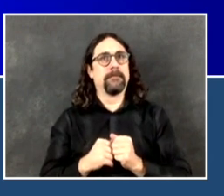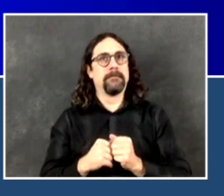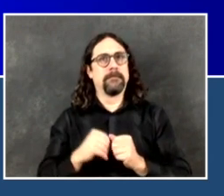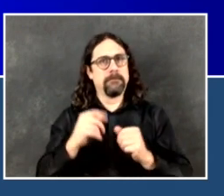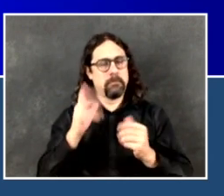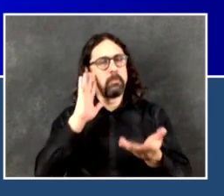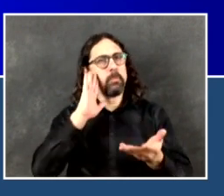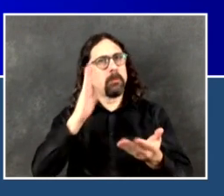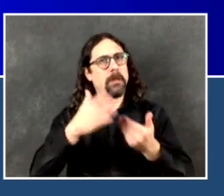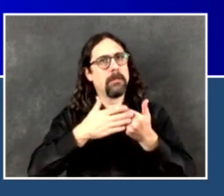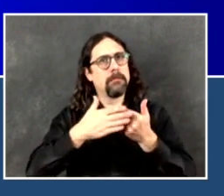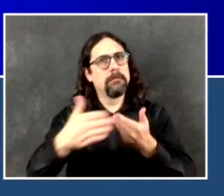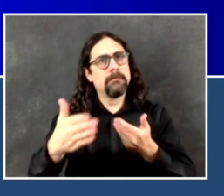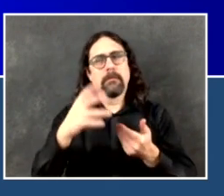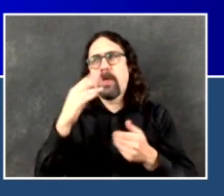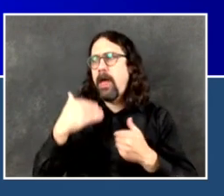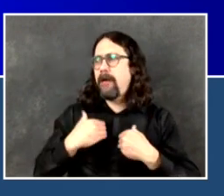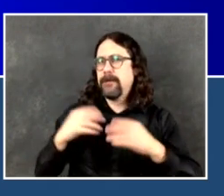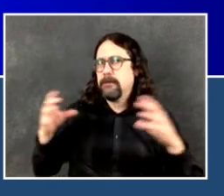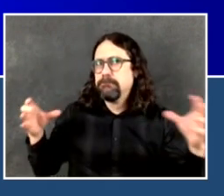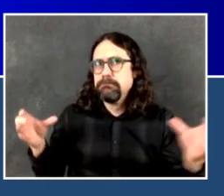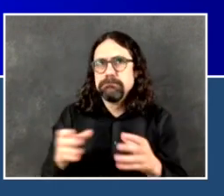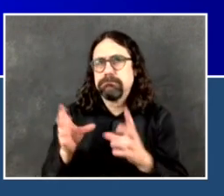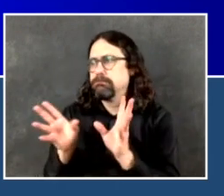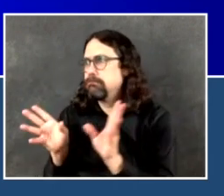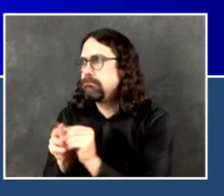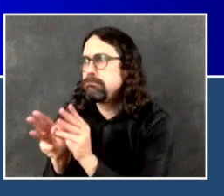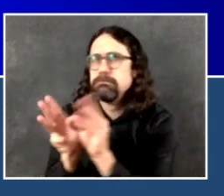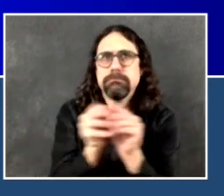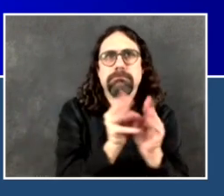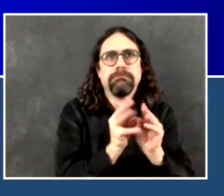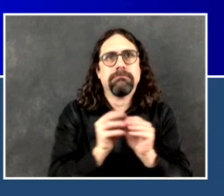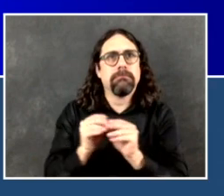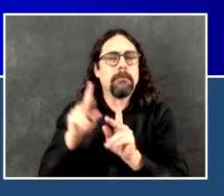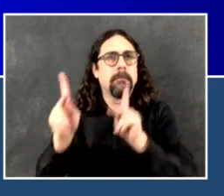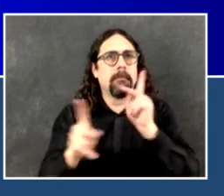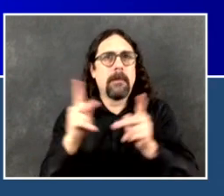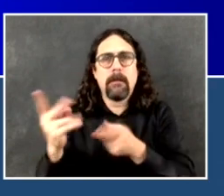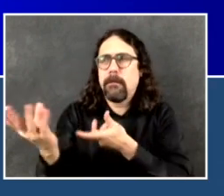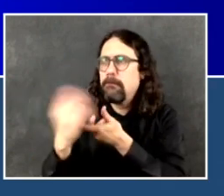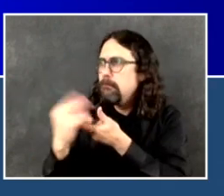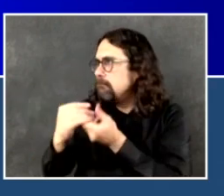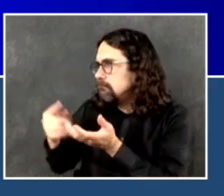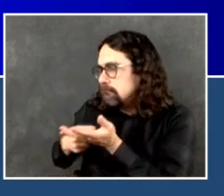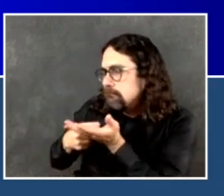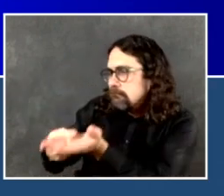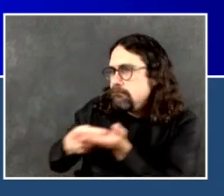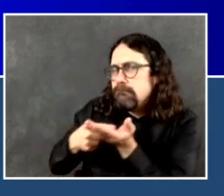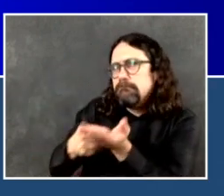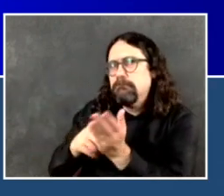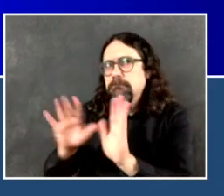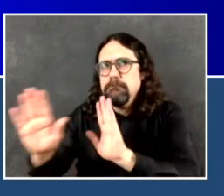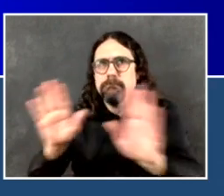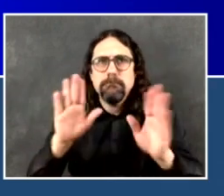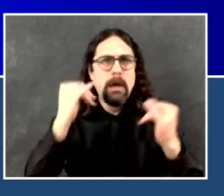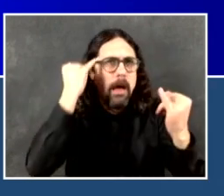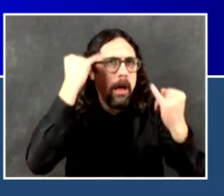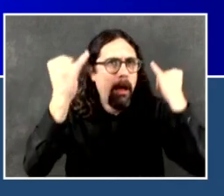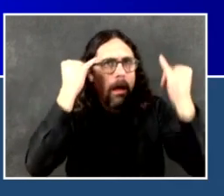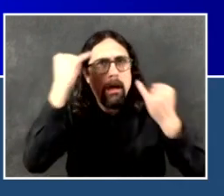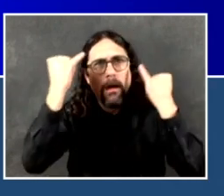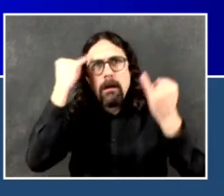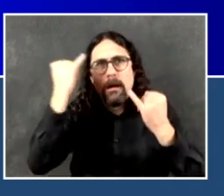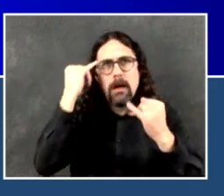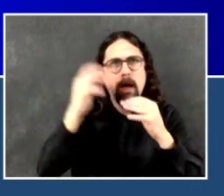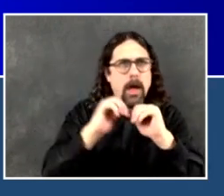these decisions right. So here are kinds of questions that we all have to ask. And again, some of these will be things we do earlier, some of